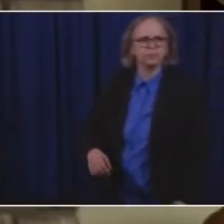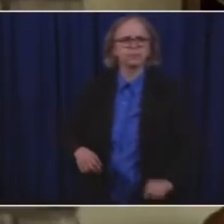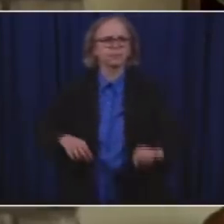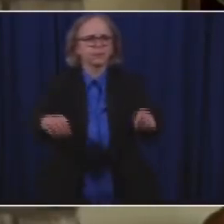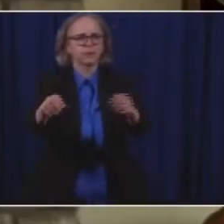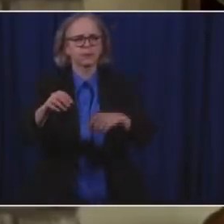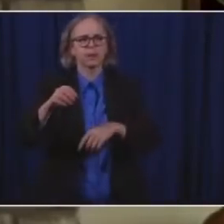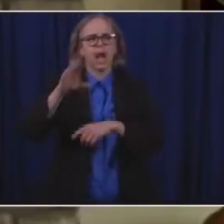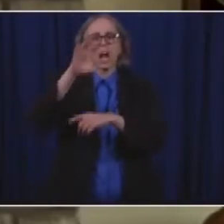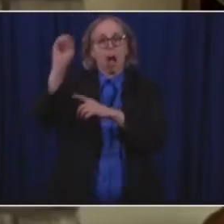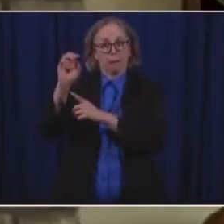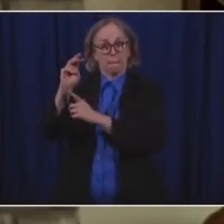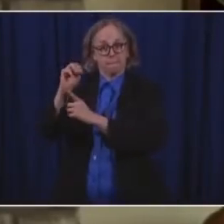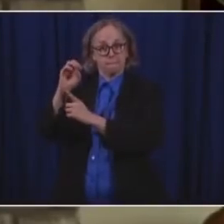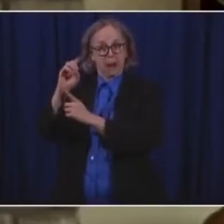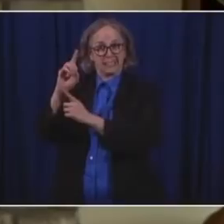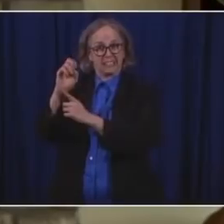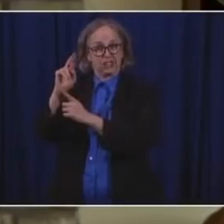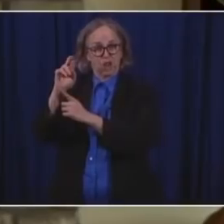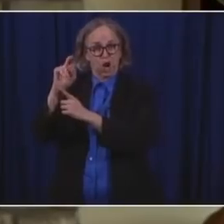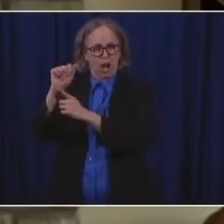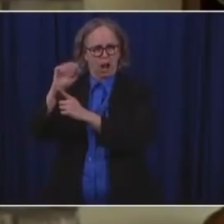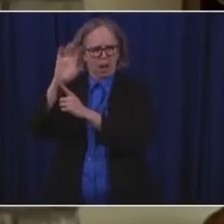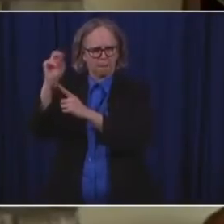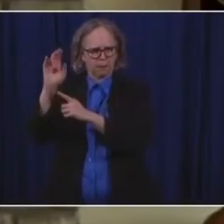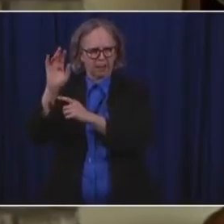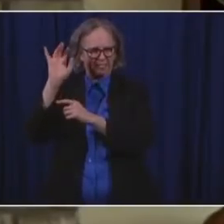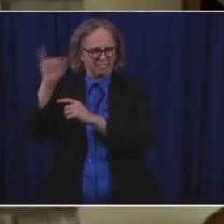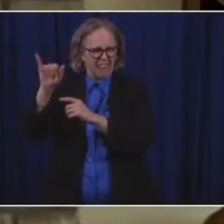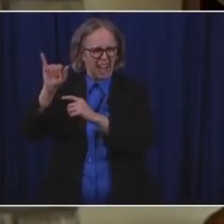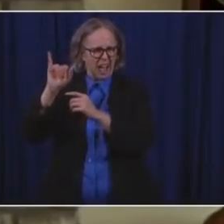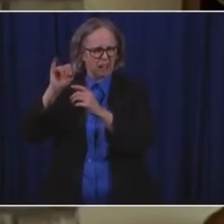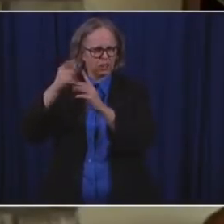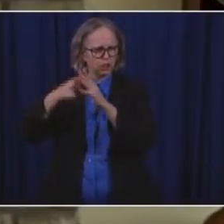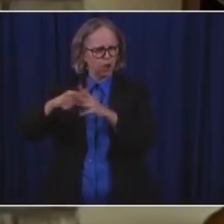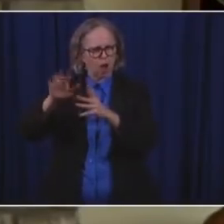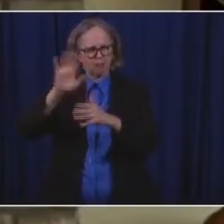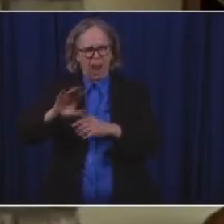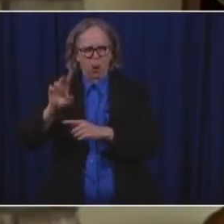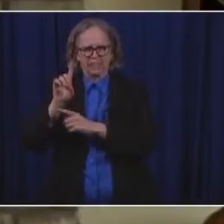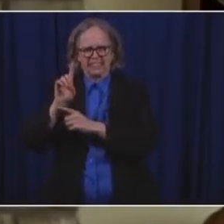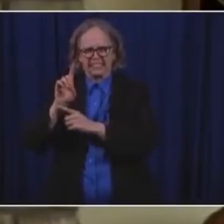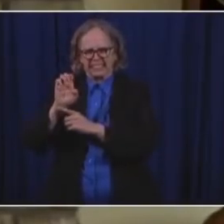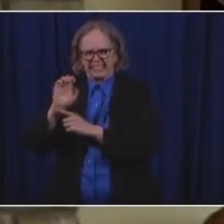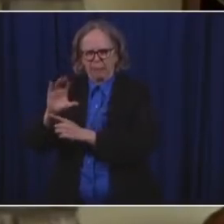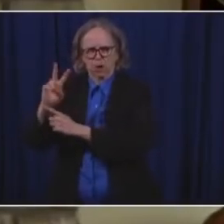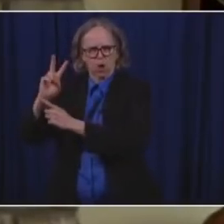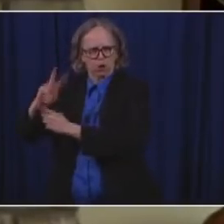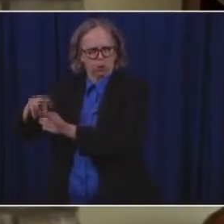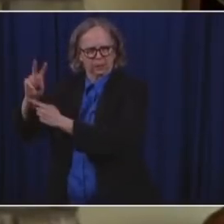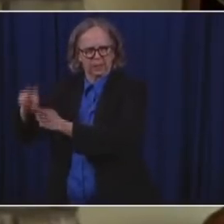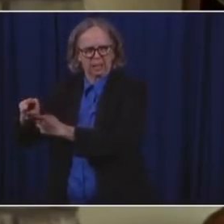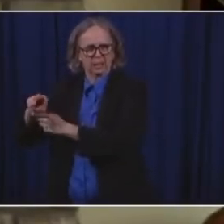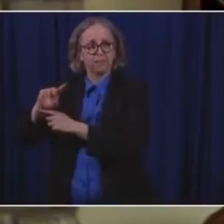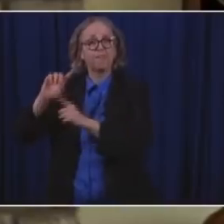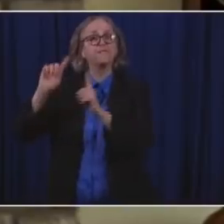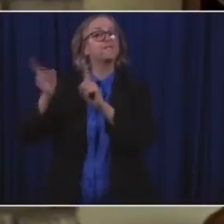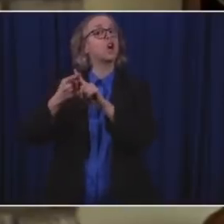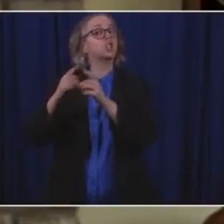schedule, starts on around December 22nd. The first number is